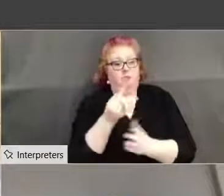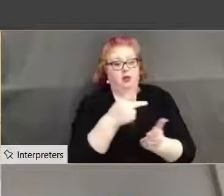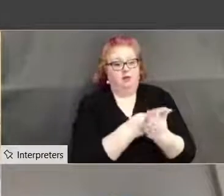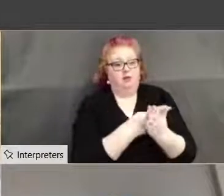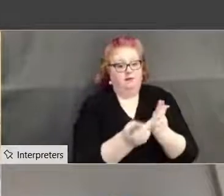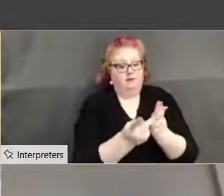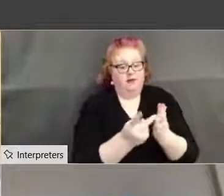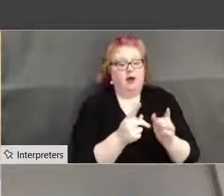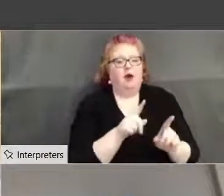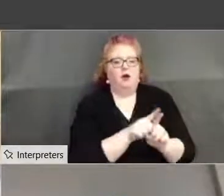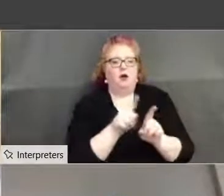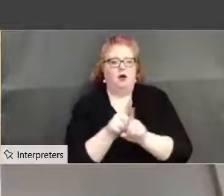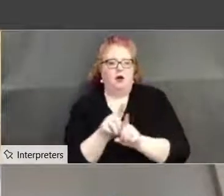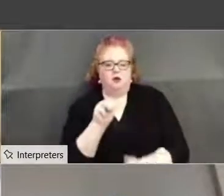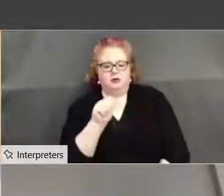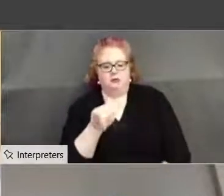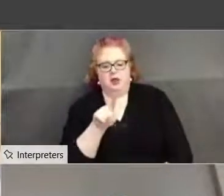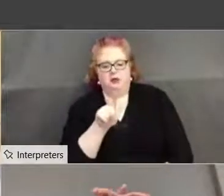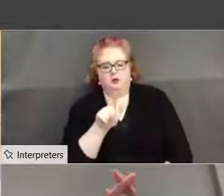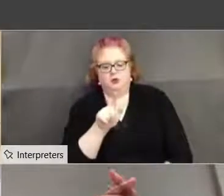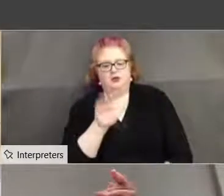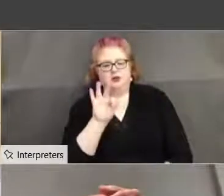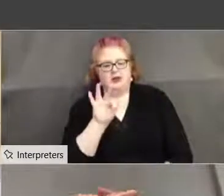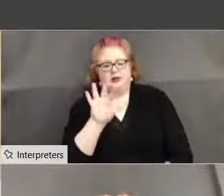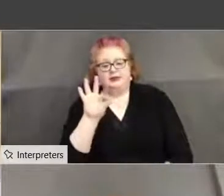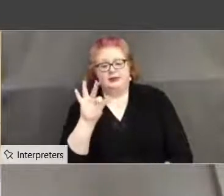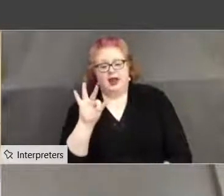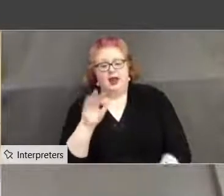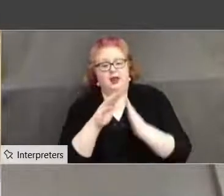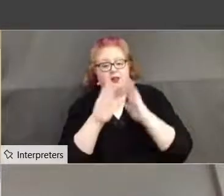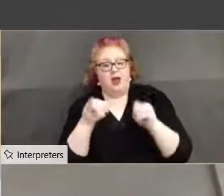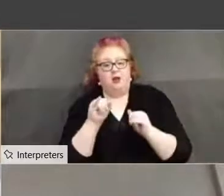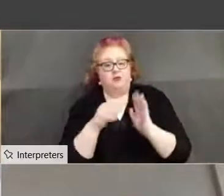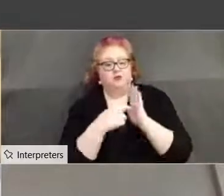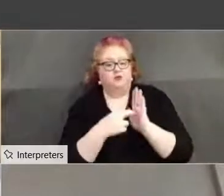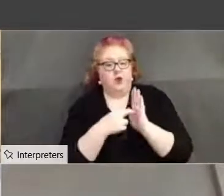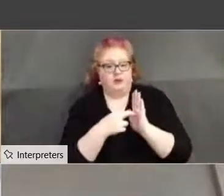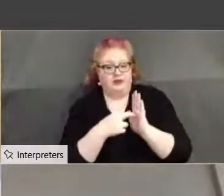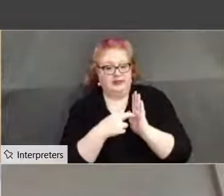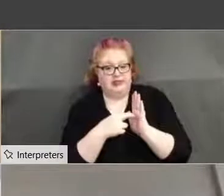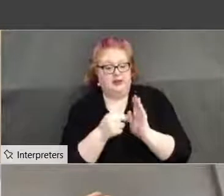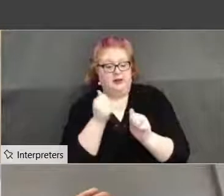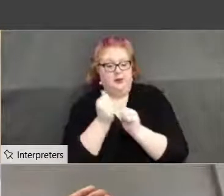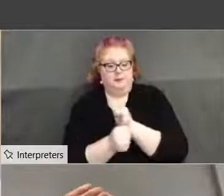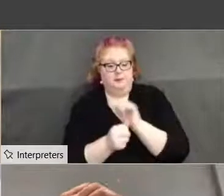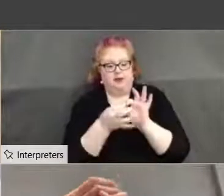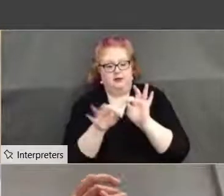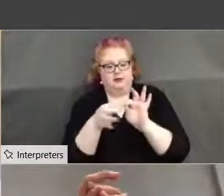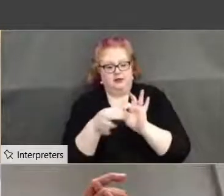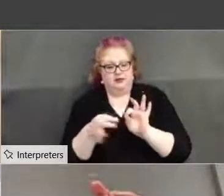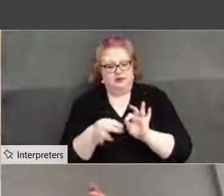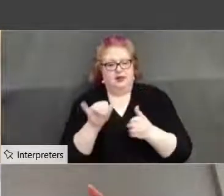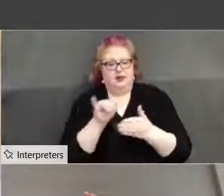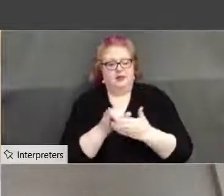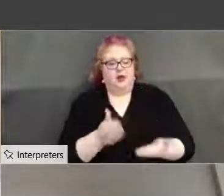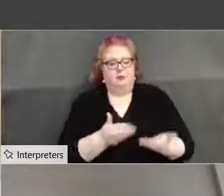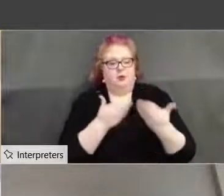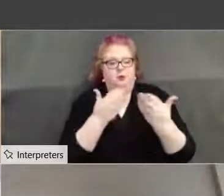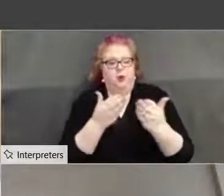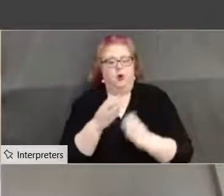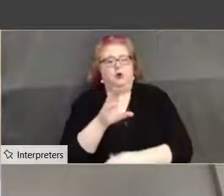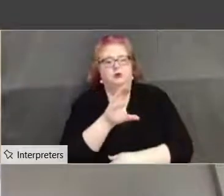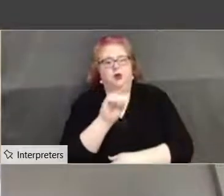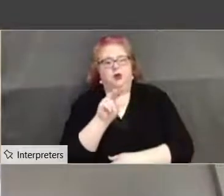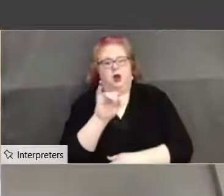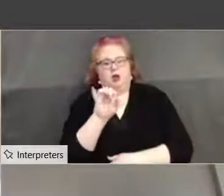May 21st, 1919, the U.S. House of Representatives passed the text of a proposed constitutional amendment, followed by Senate